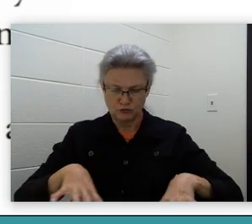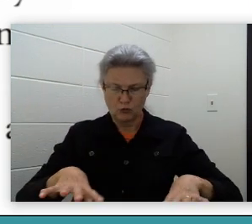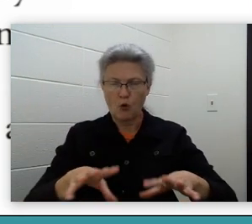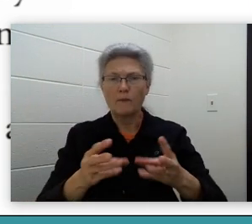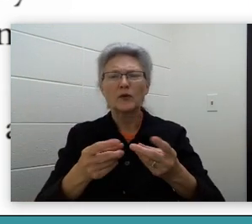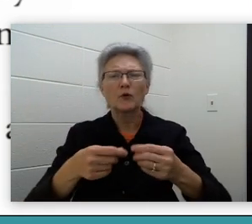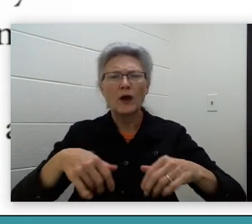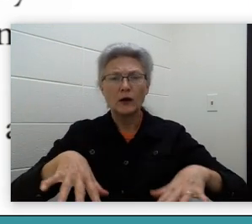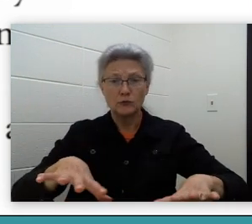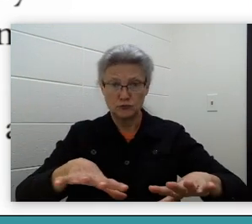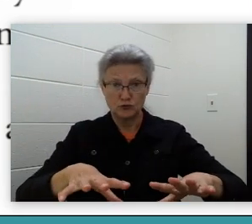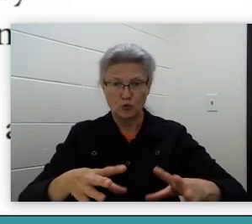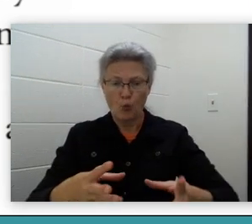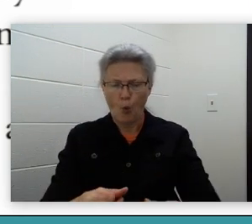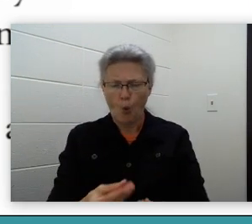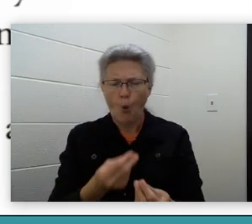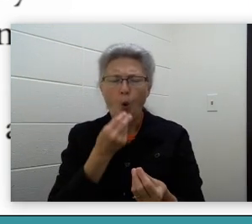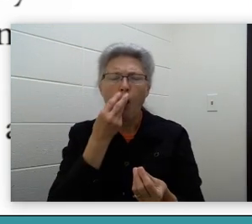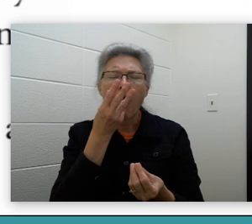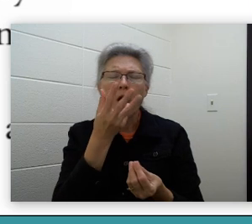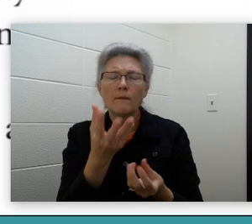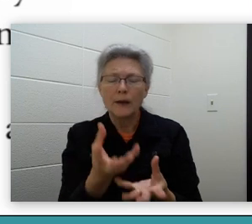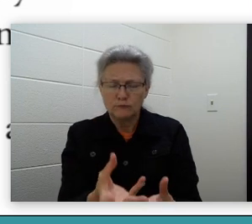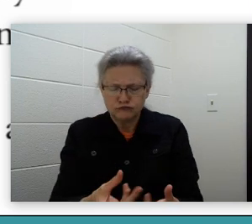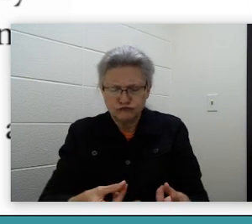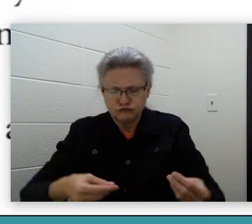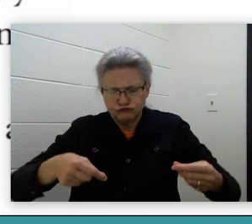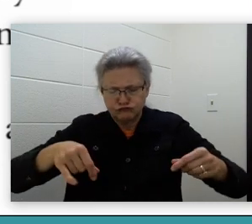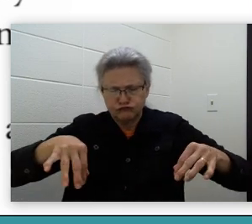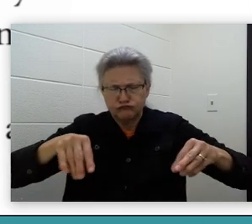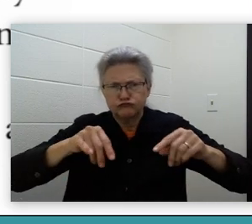and warm as I crumbled it through my fingers.